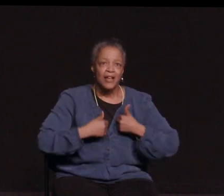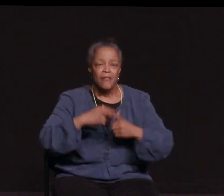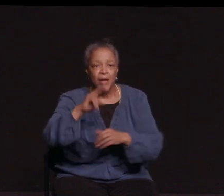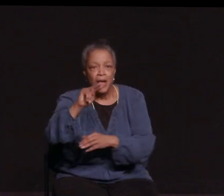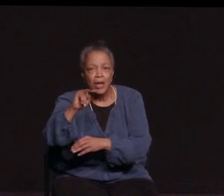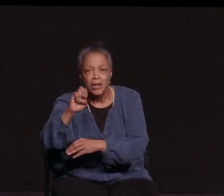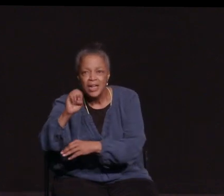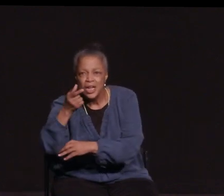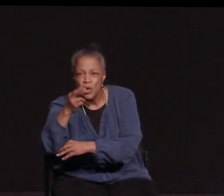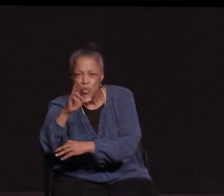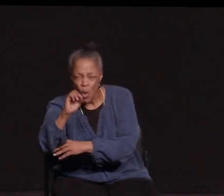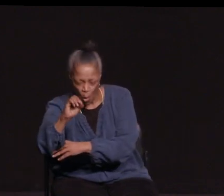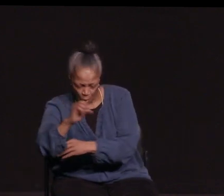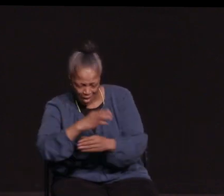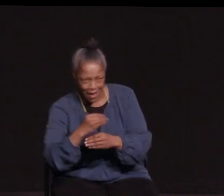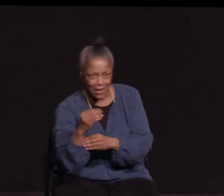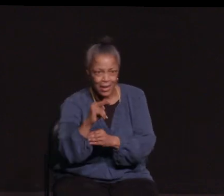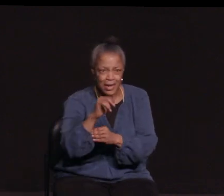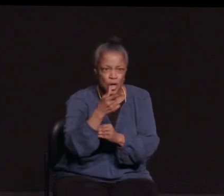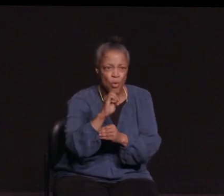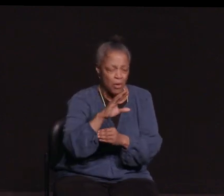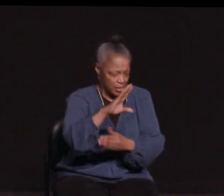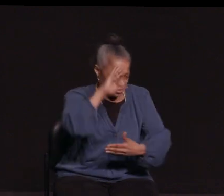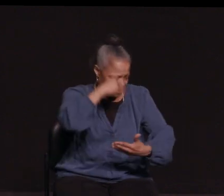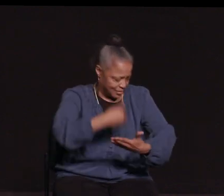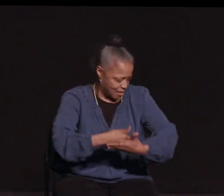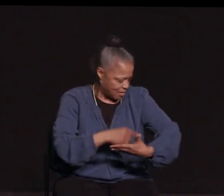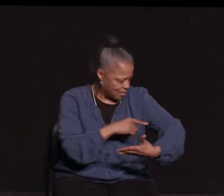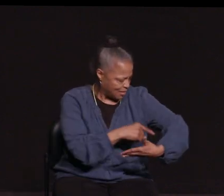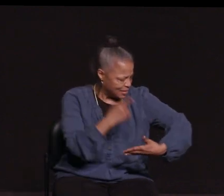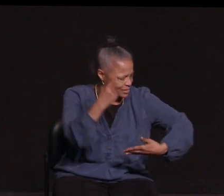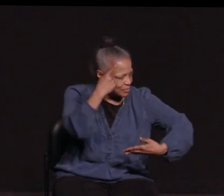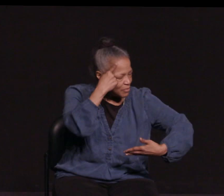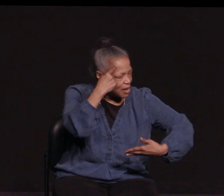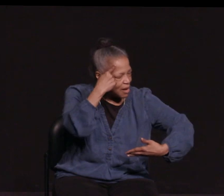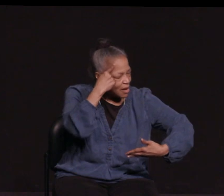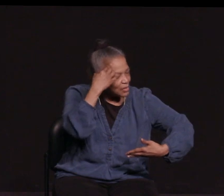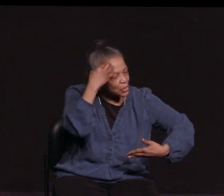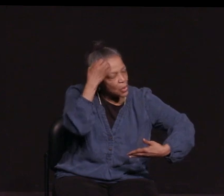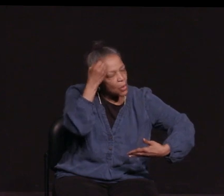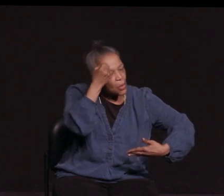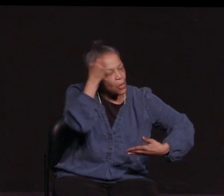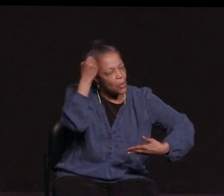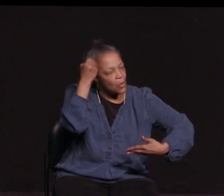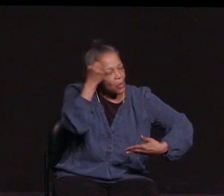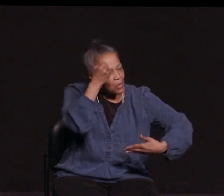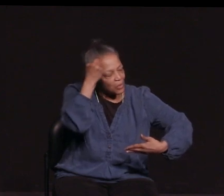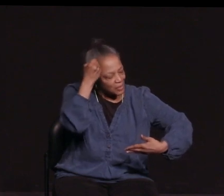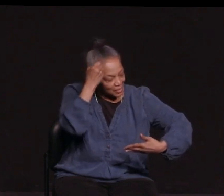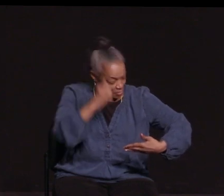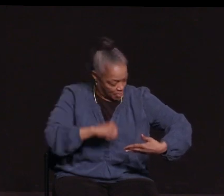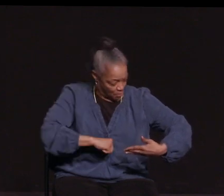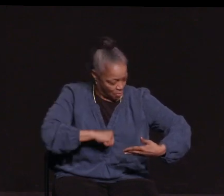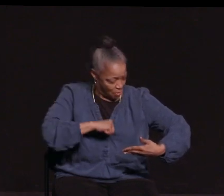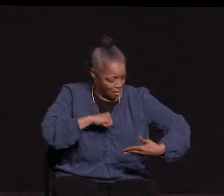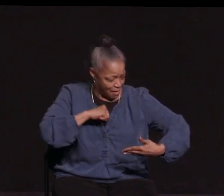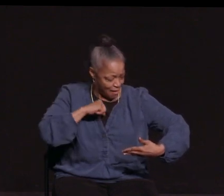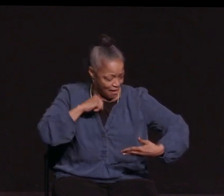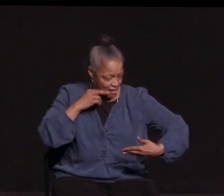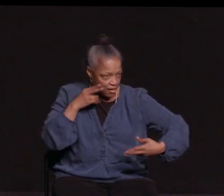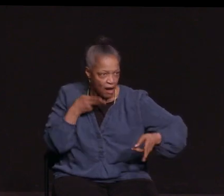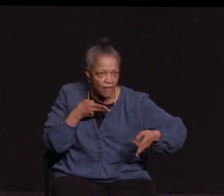son, holding in that little head, bitterly, the unbowed pride of a hunted